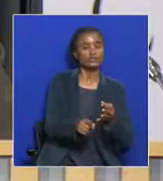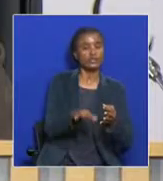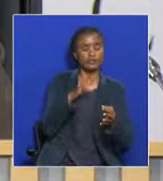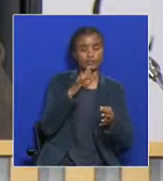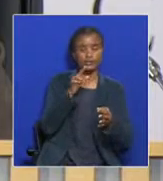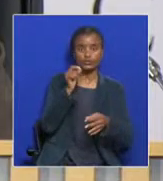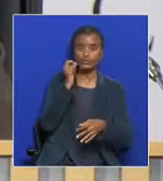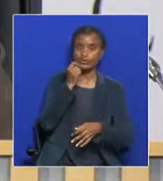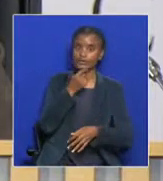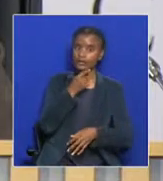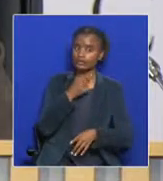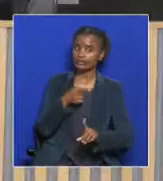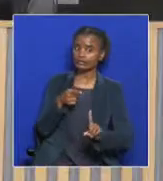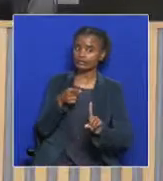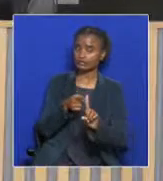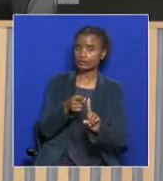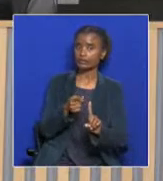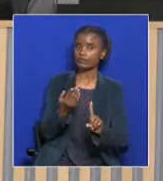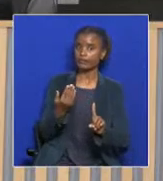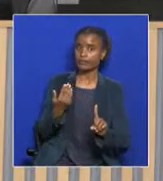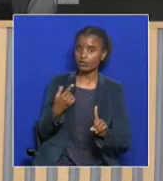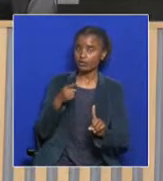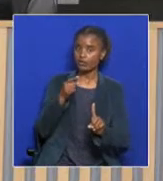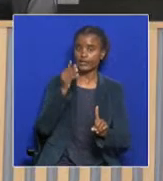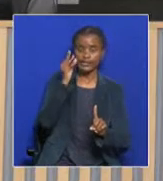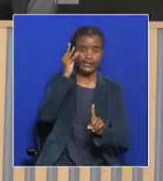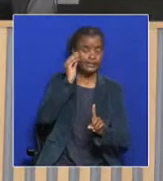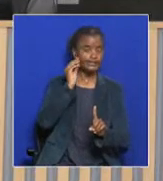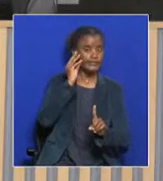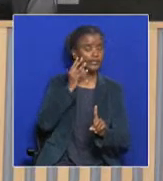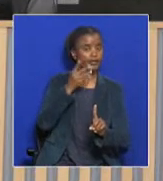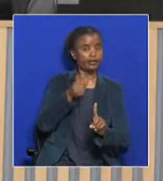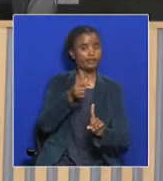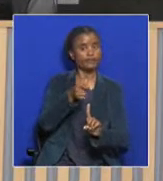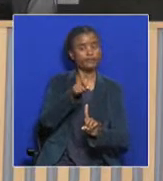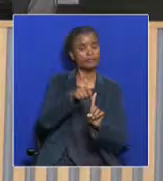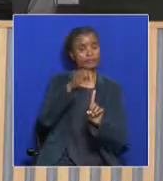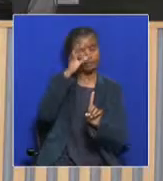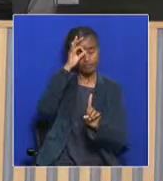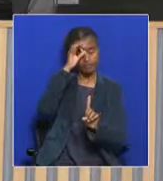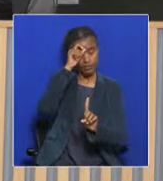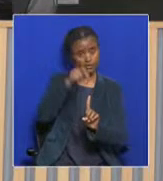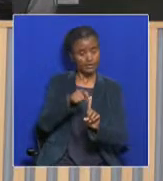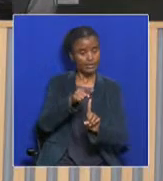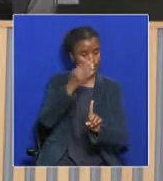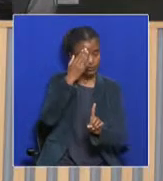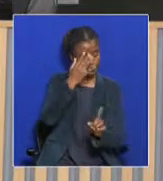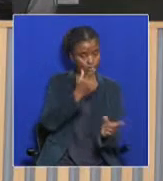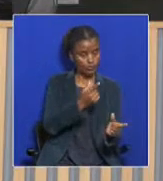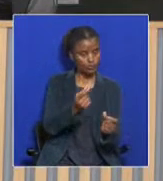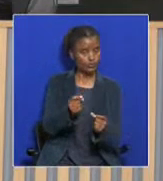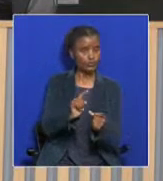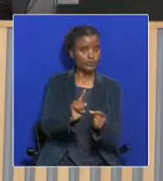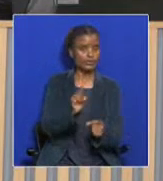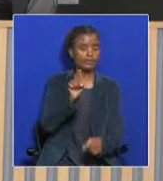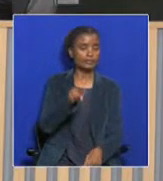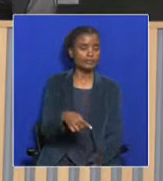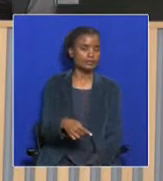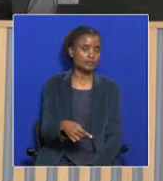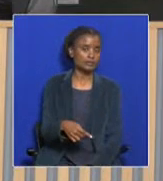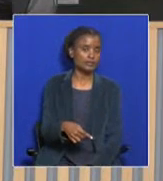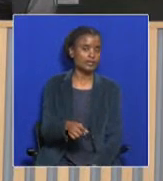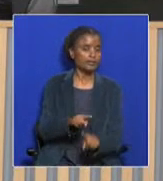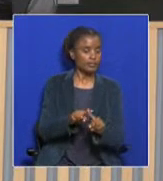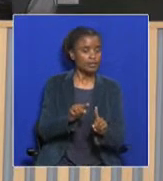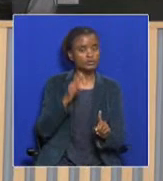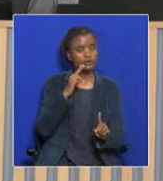experienced officer who would know what to do. Well, we can see from what has happened that either he didn't know what